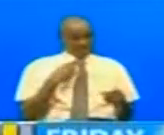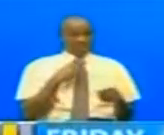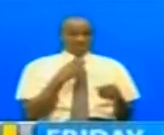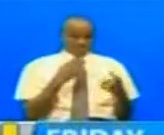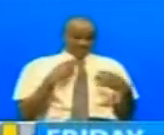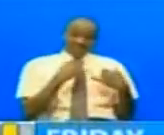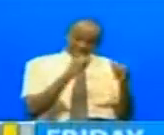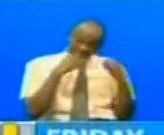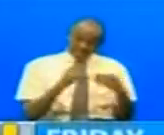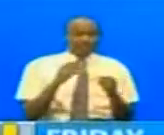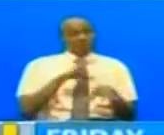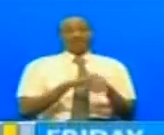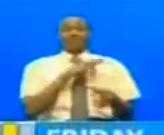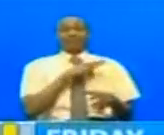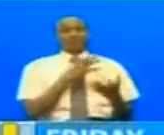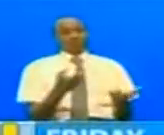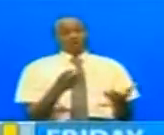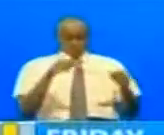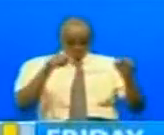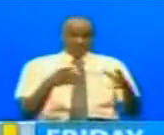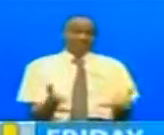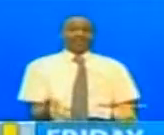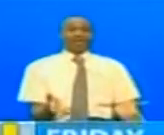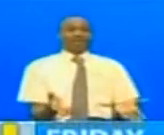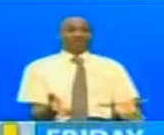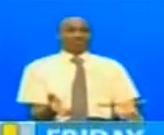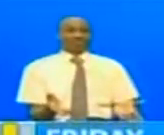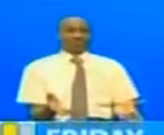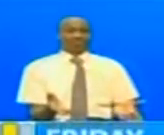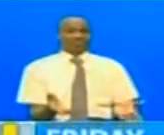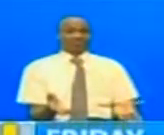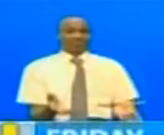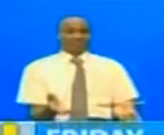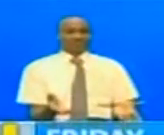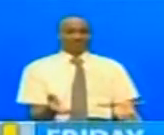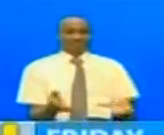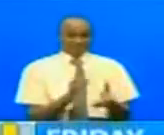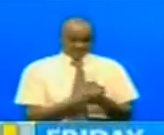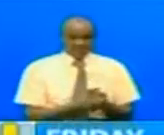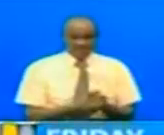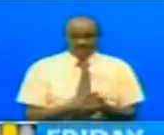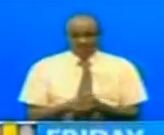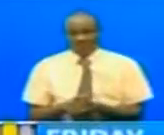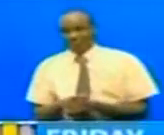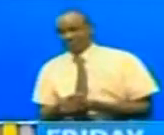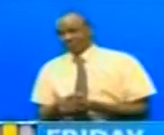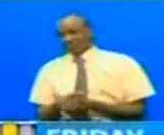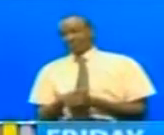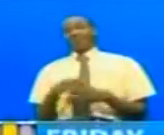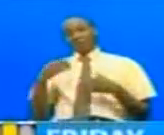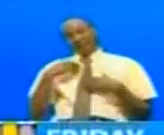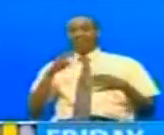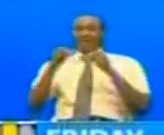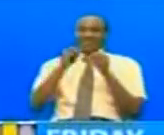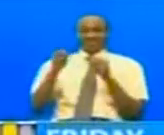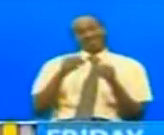but I try. You tried. Like today, I'm here. Yeah, like you're here, you're just about to read news. Who knows, maybe we could, Joe Agueo, my managing editor,